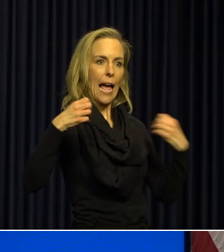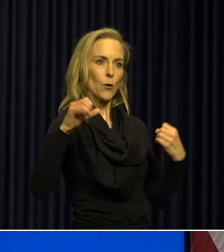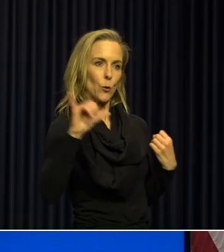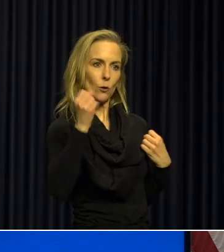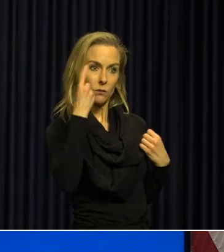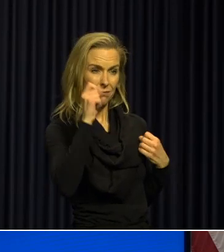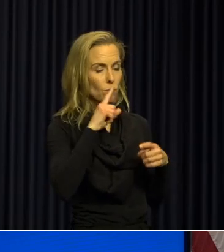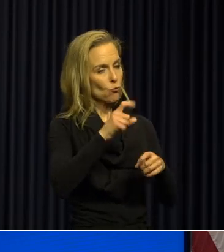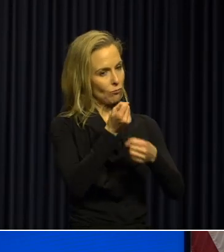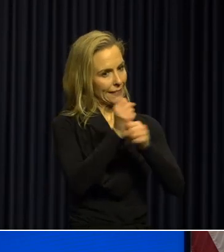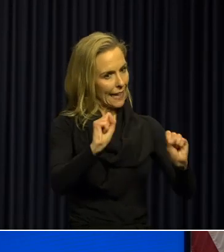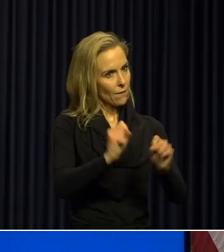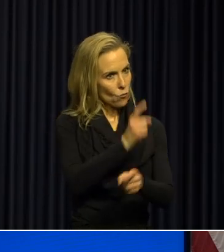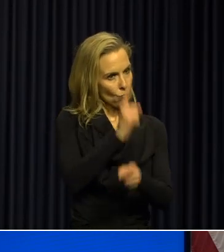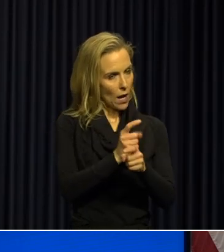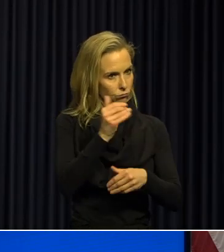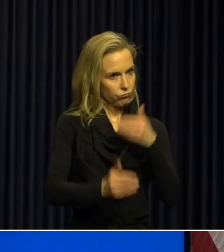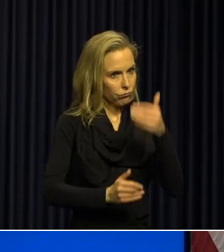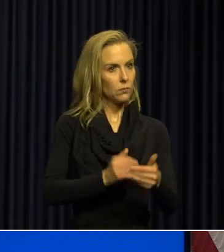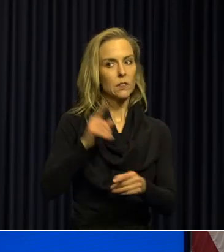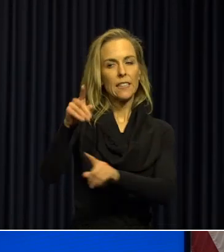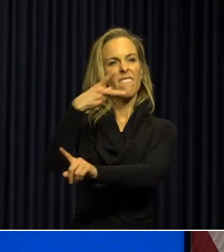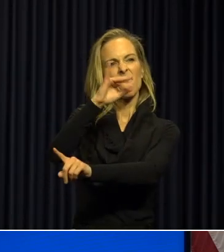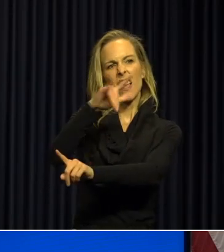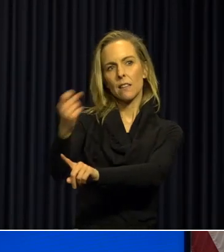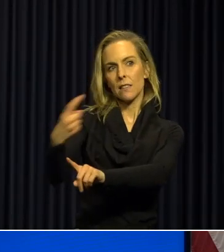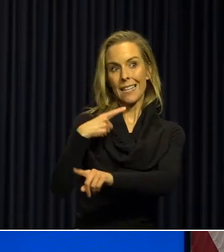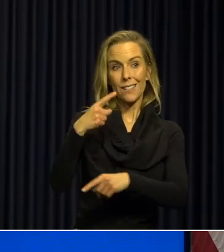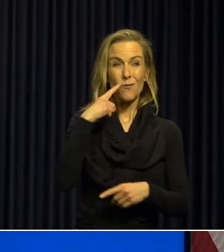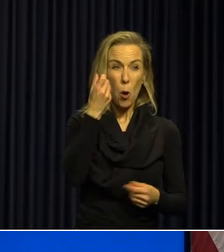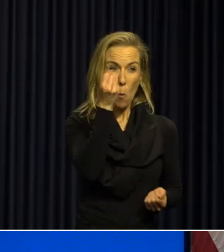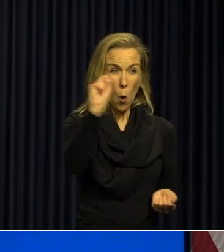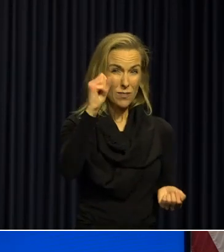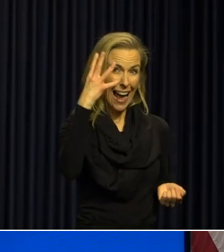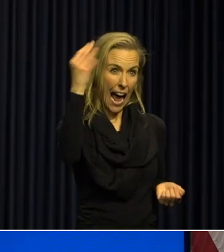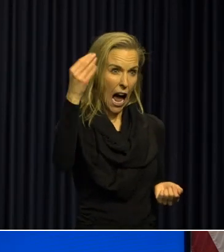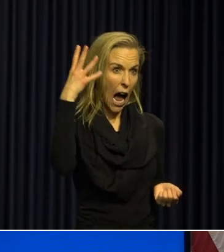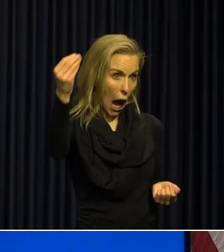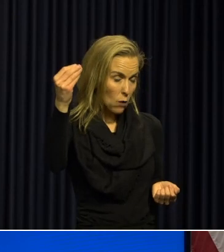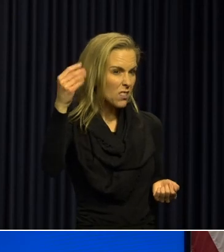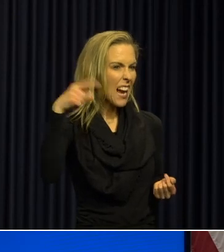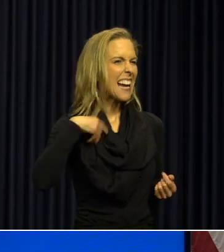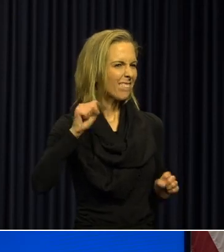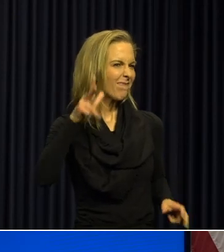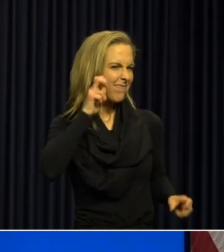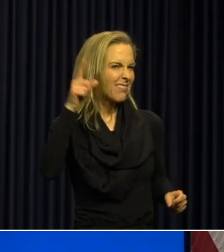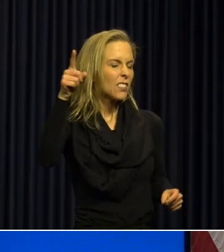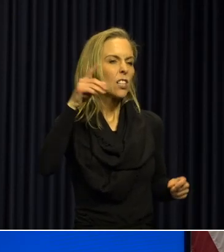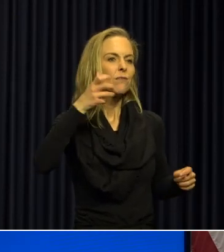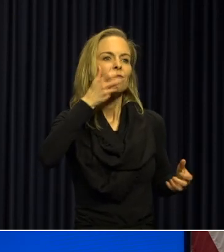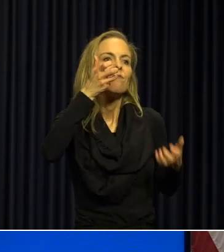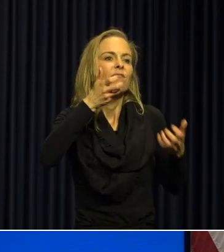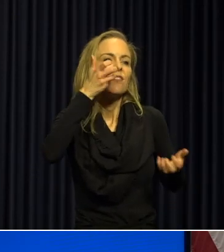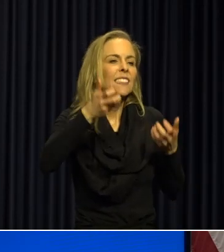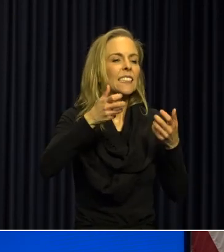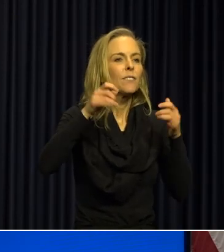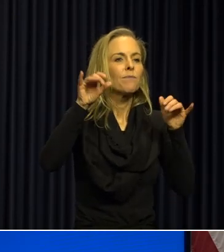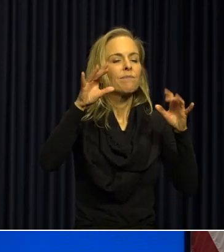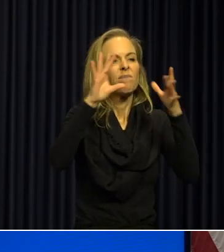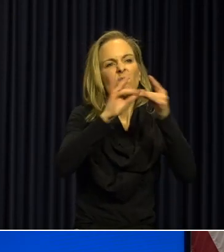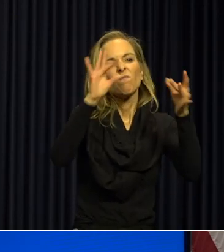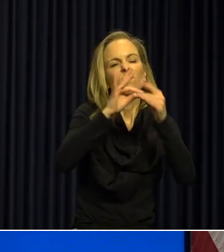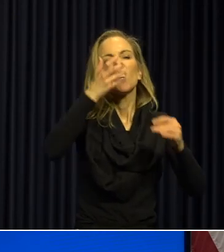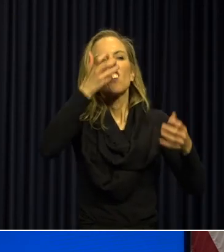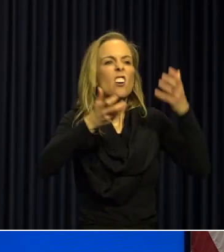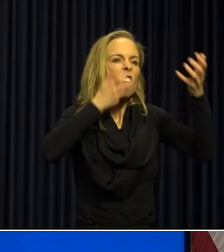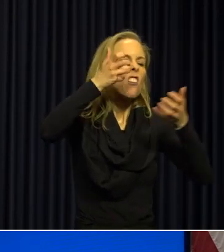sure that it's done safely and correctly. Phil? Governor, these protesters outside, I had a chance to hear some of them chanting and speak with some of them.